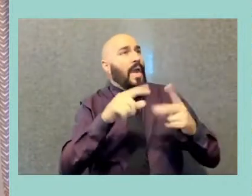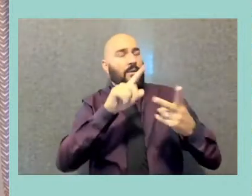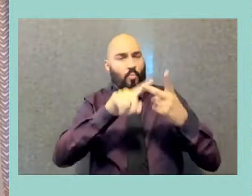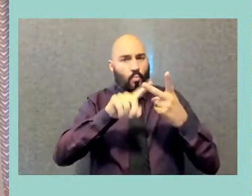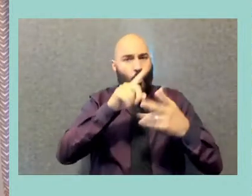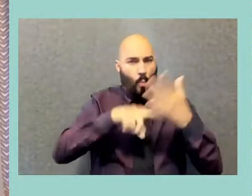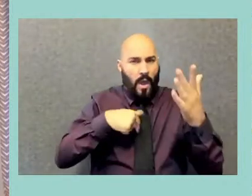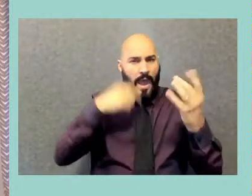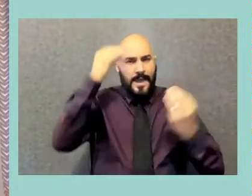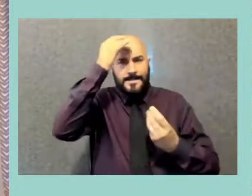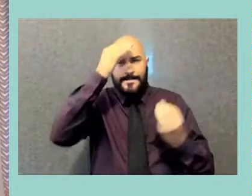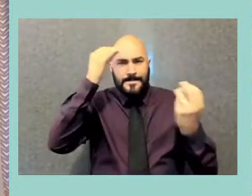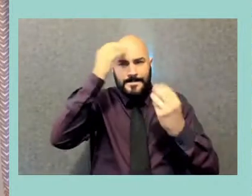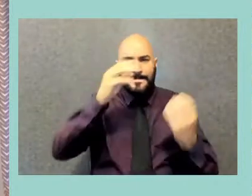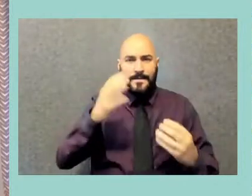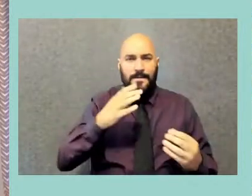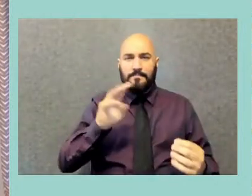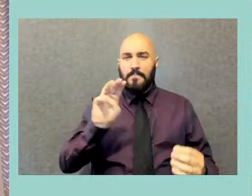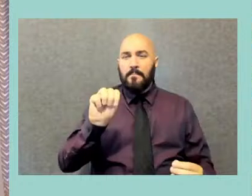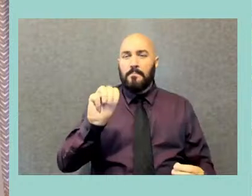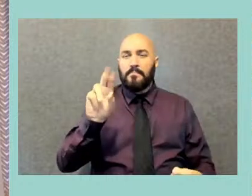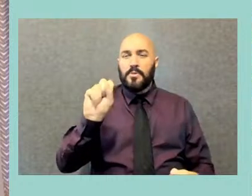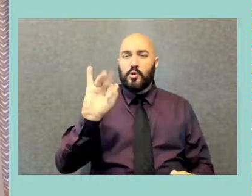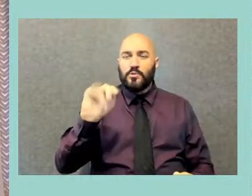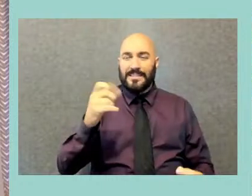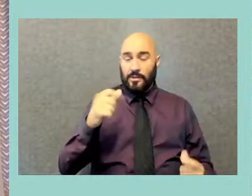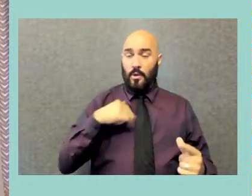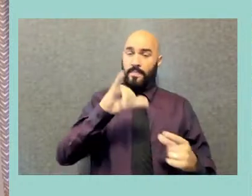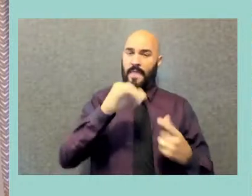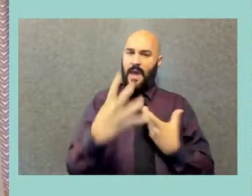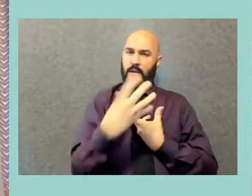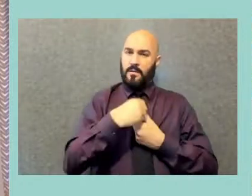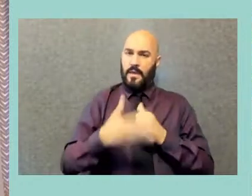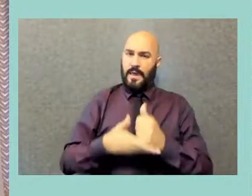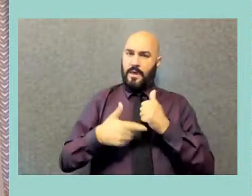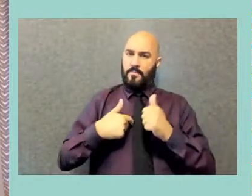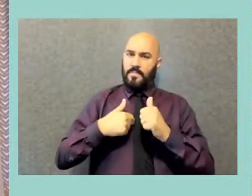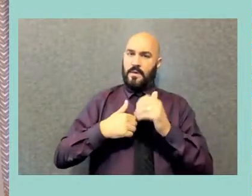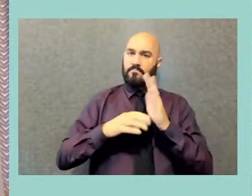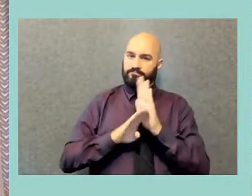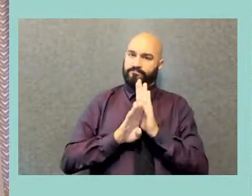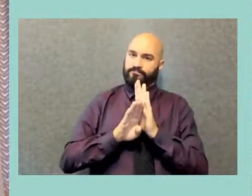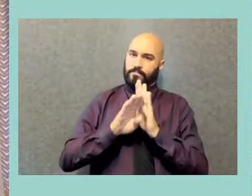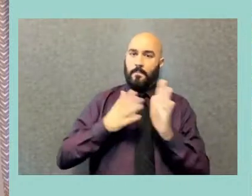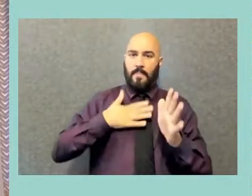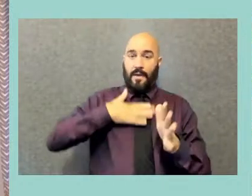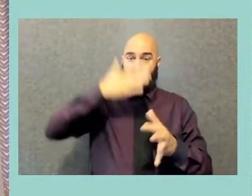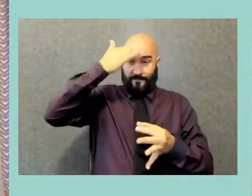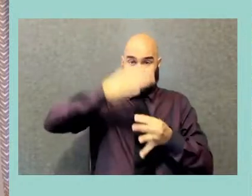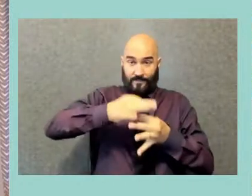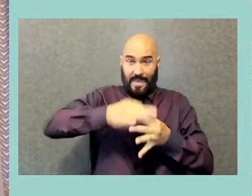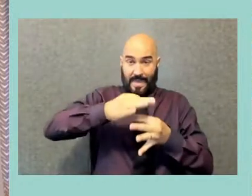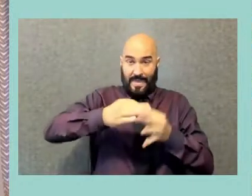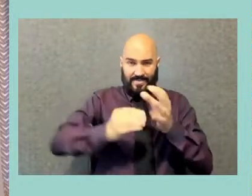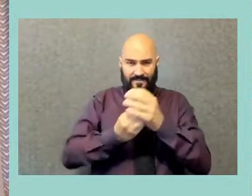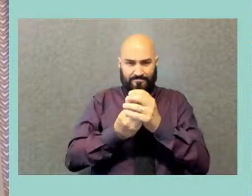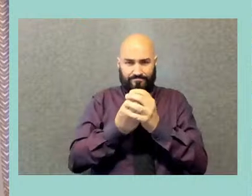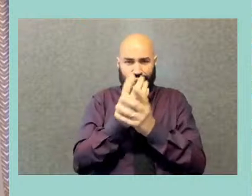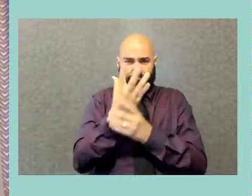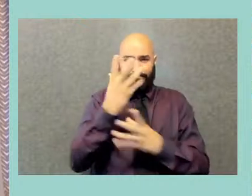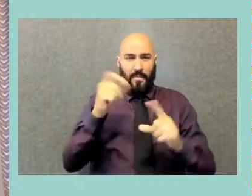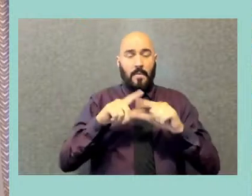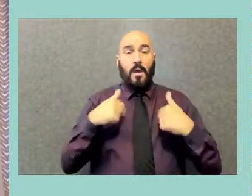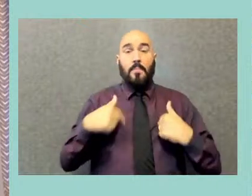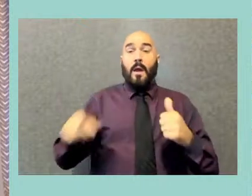imagine my delight when I first learned I could plan them. During my first high school con, I attended the workshop where we planned